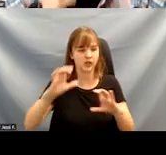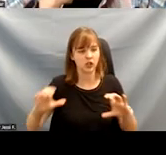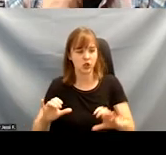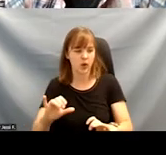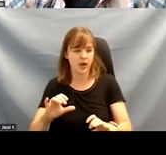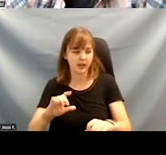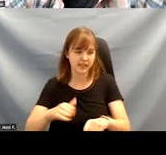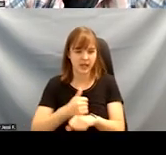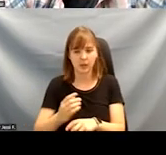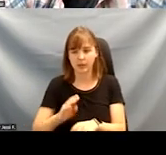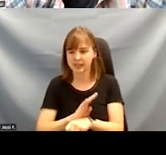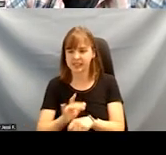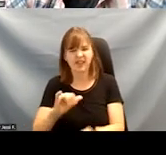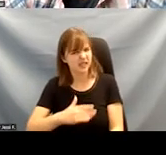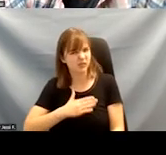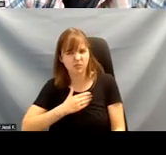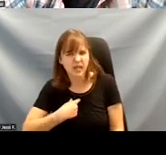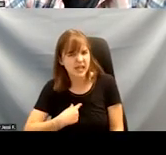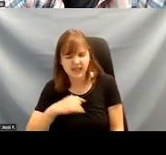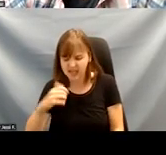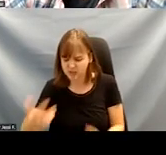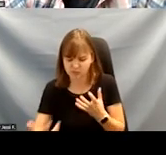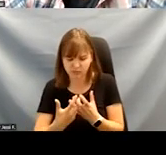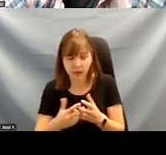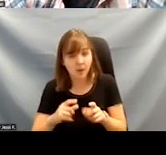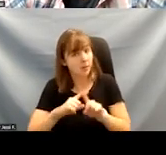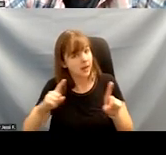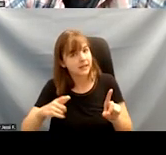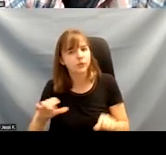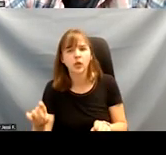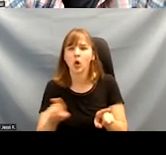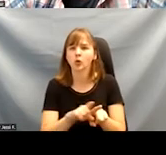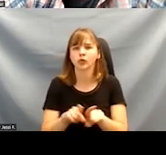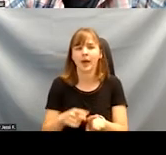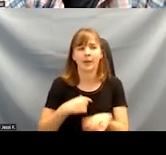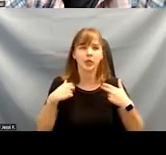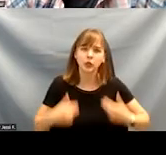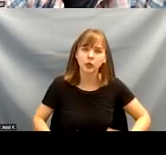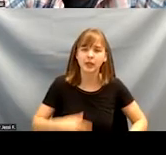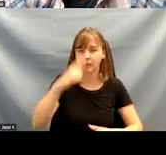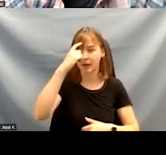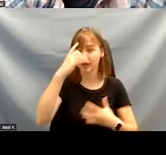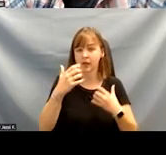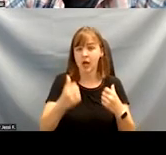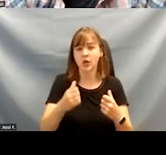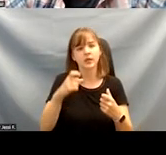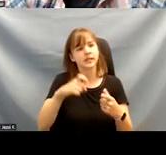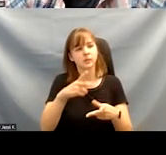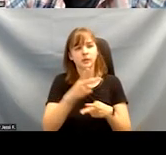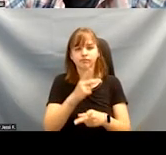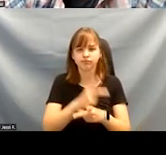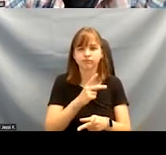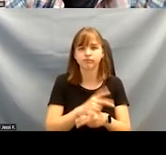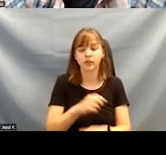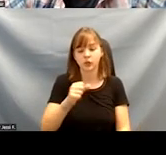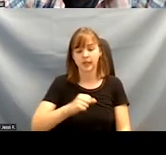that has needs, that needs rest, that needs to have my mental health in check. And so in terms of hustle, it's necessary, but you